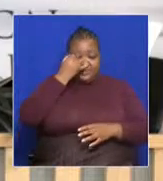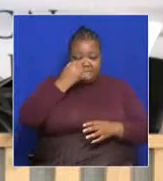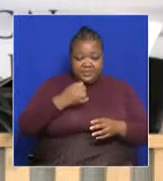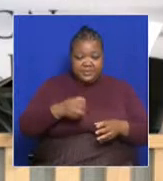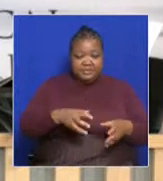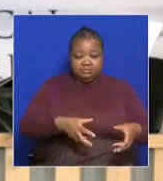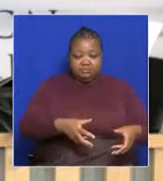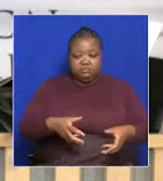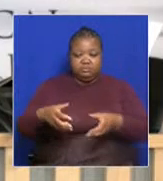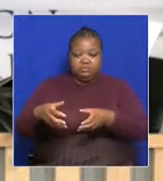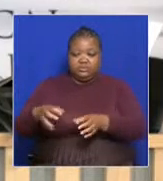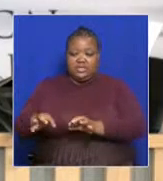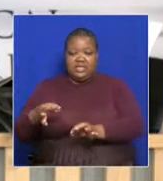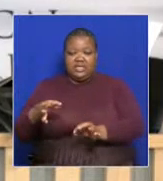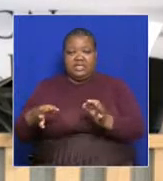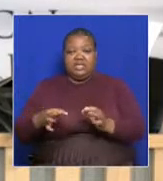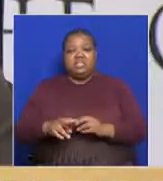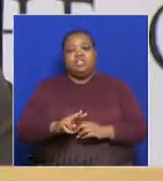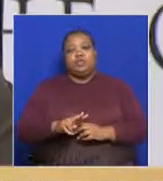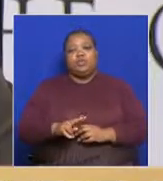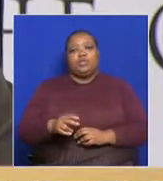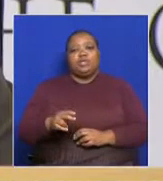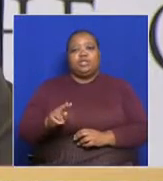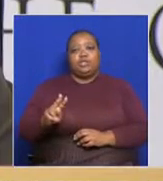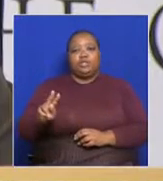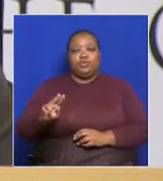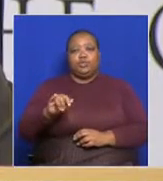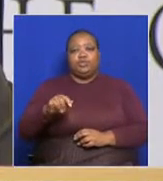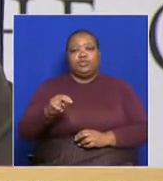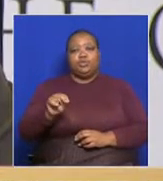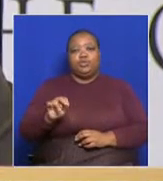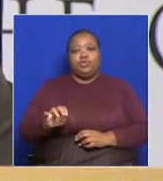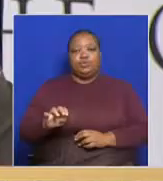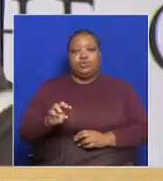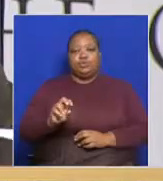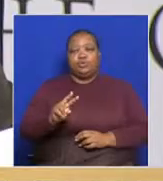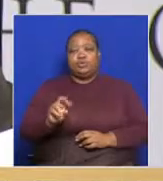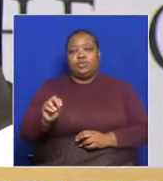2206-2021. You see that? I see that, Commissioner. Can you comment on that entry?